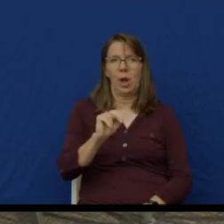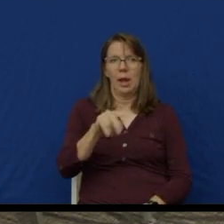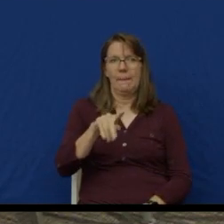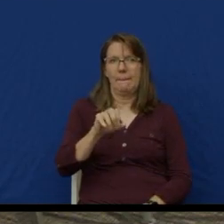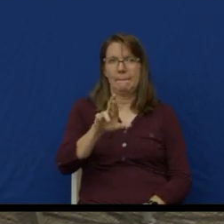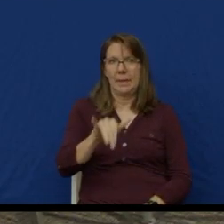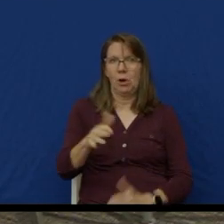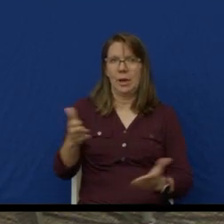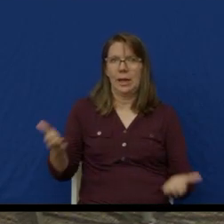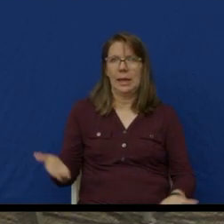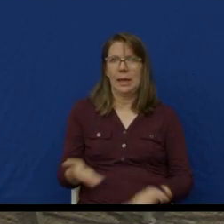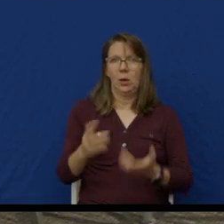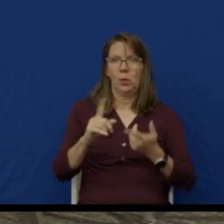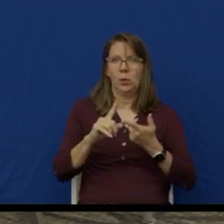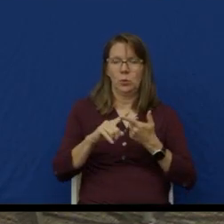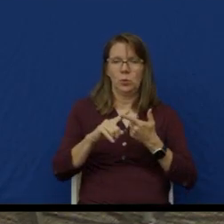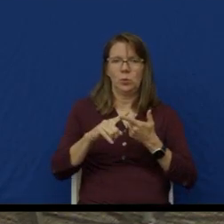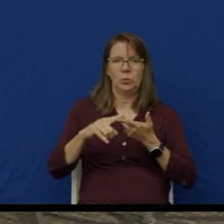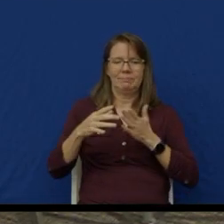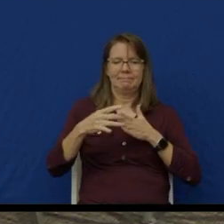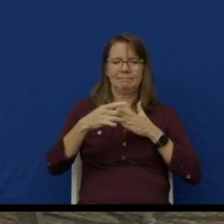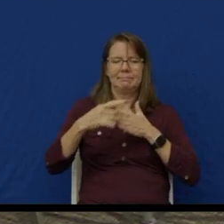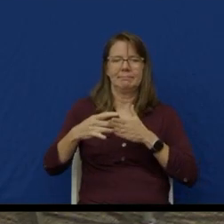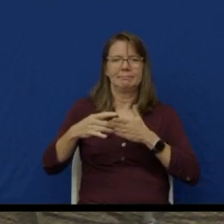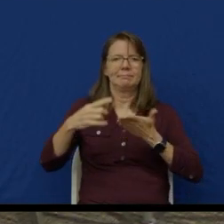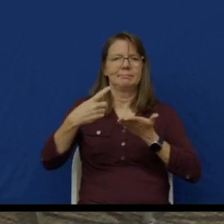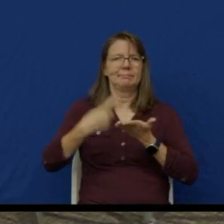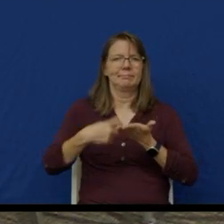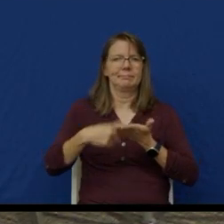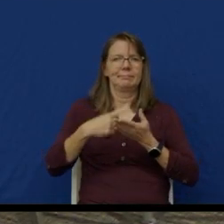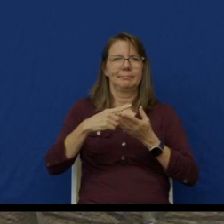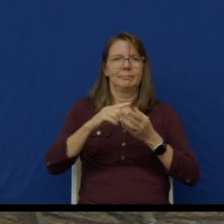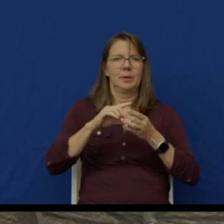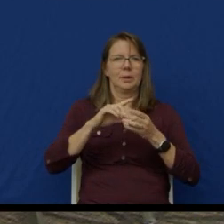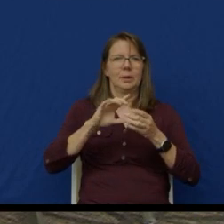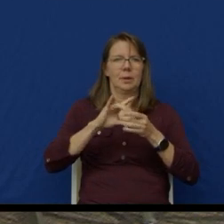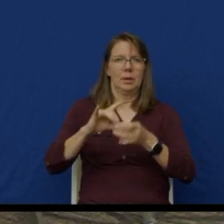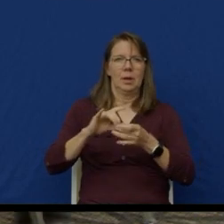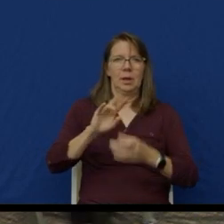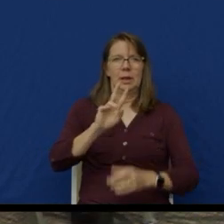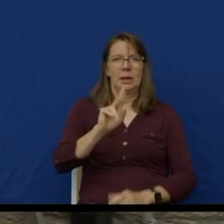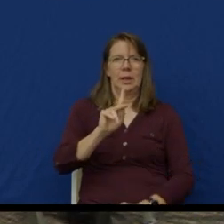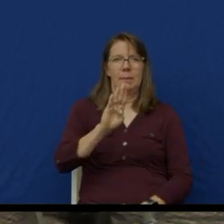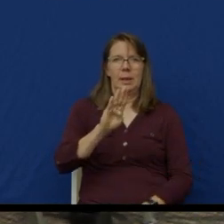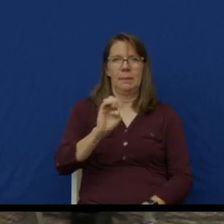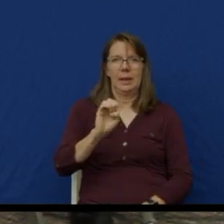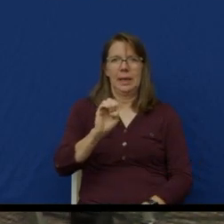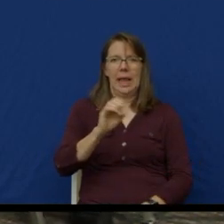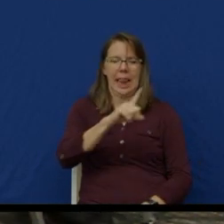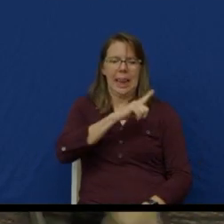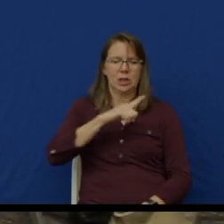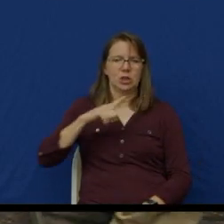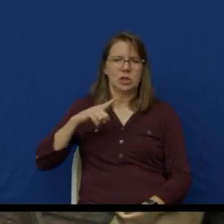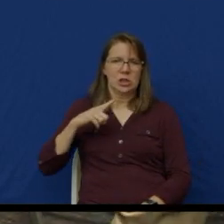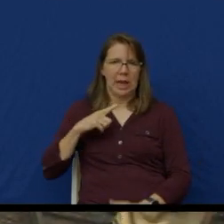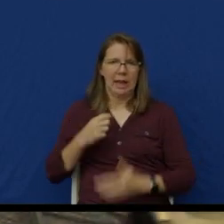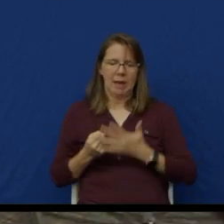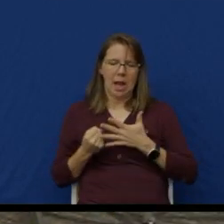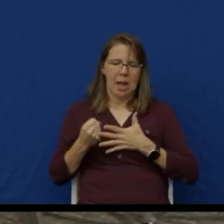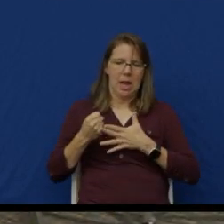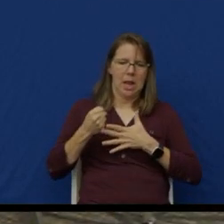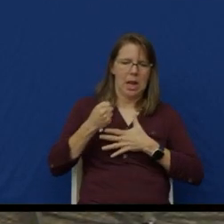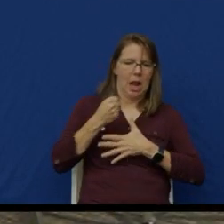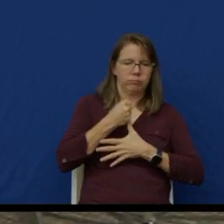to facilitate a conversation regarding KBE legislative priorities. Brian? Good